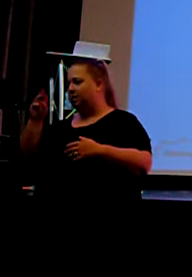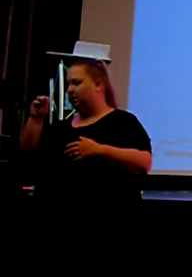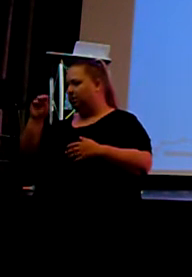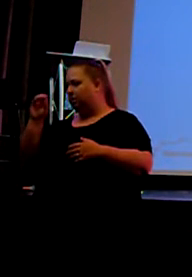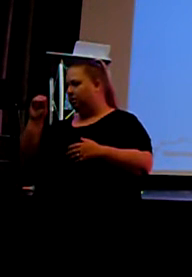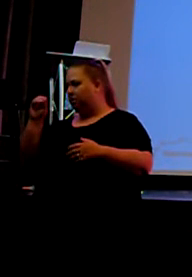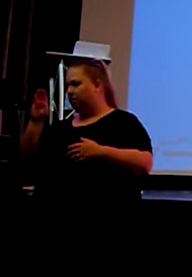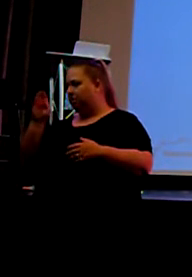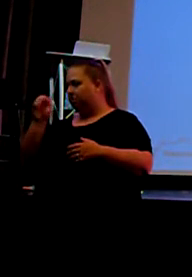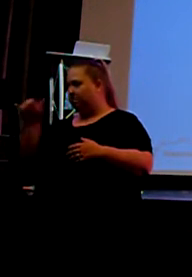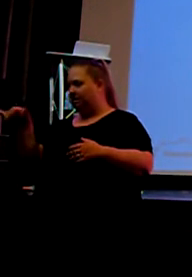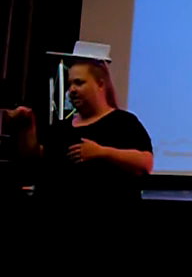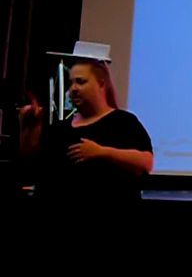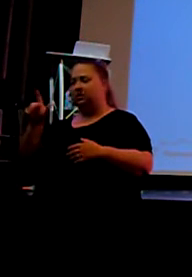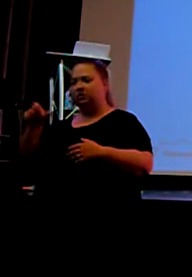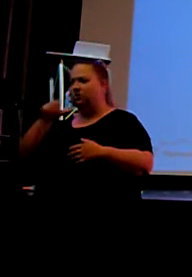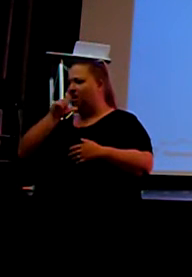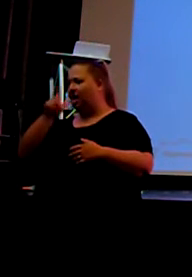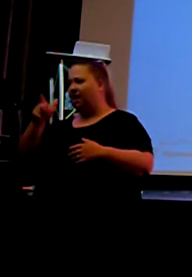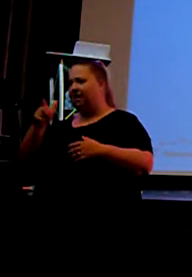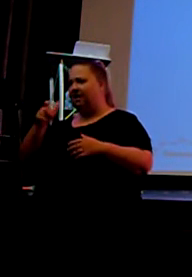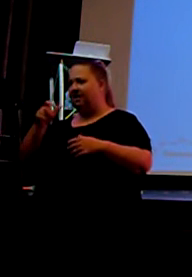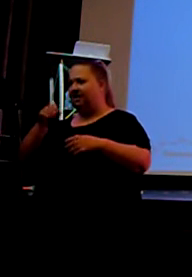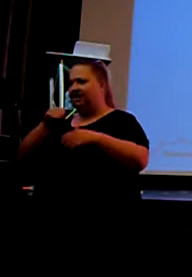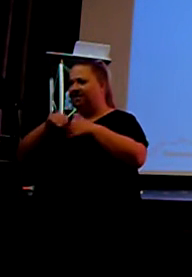affect the distance